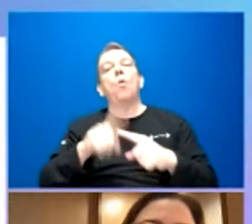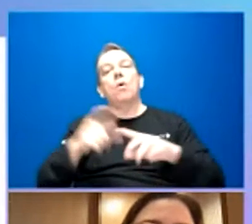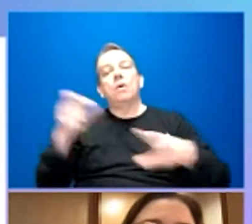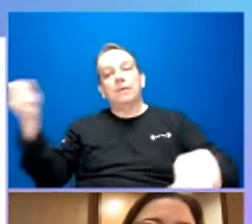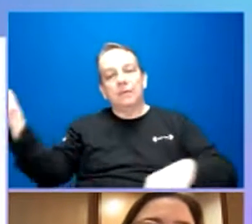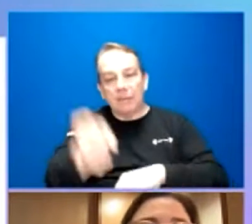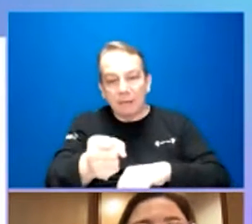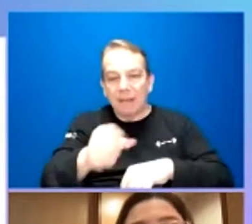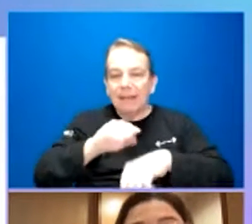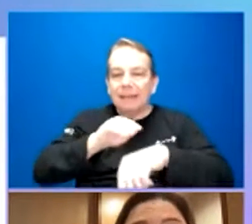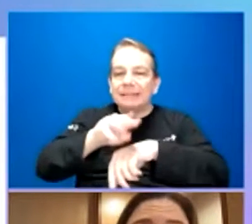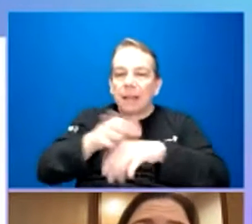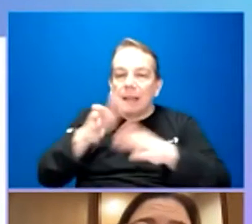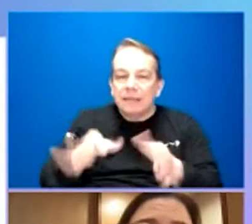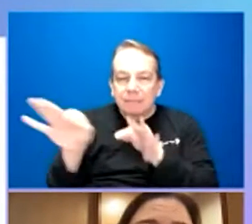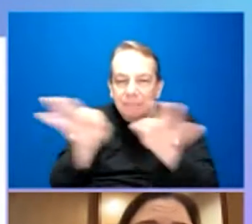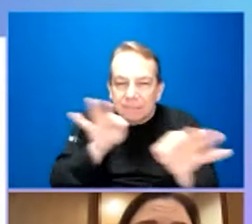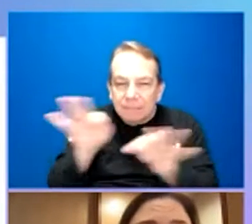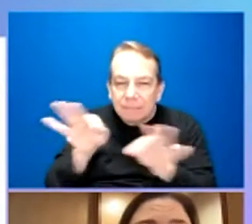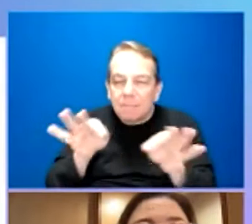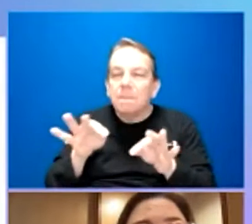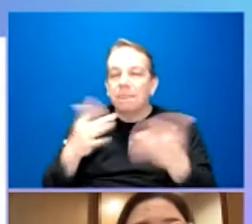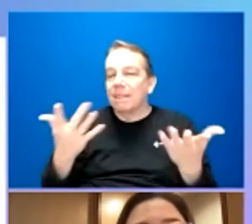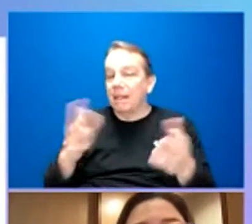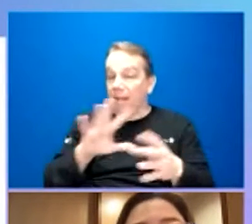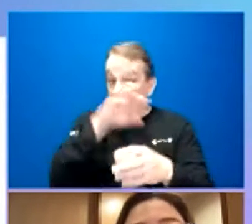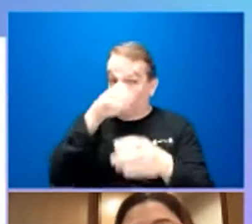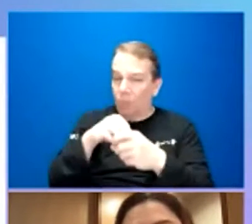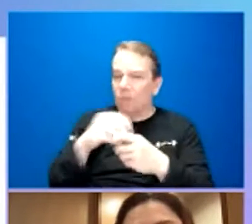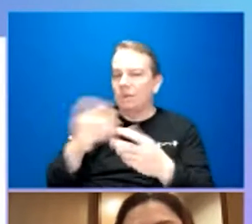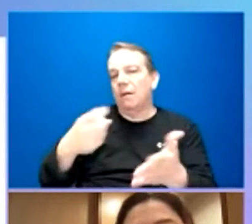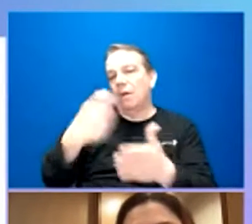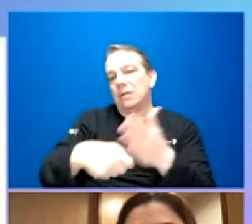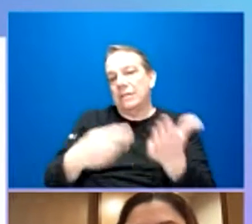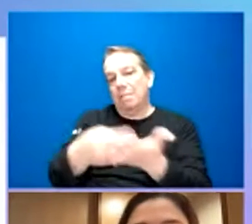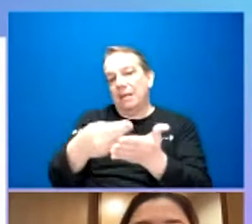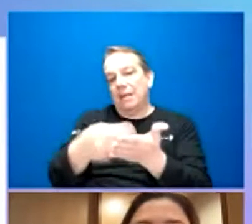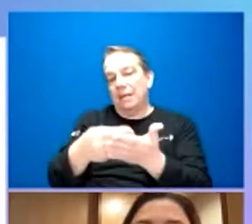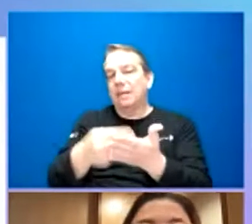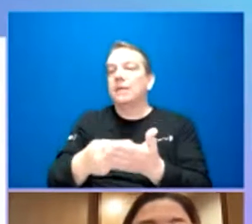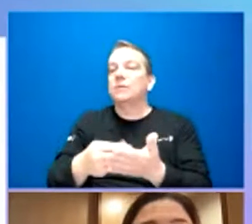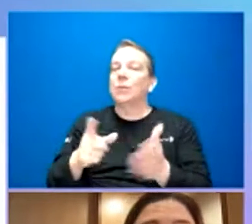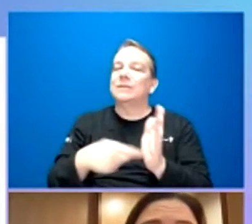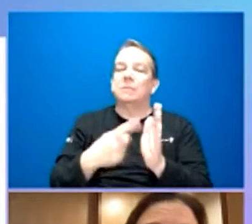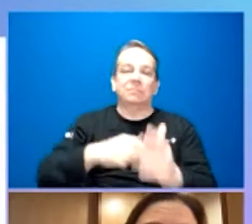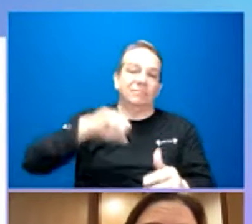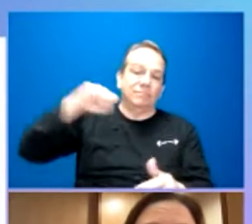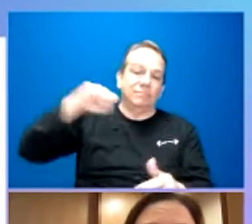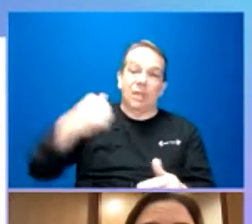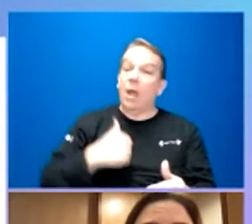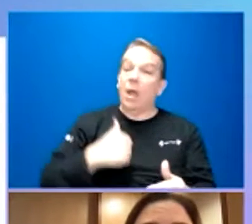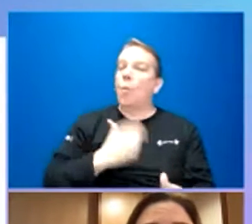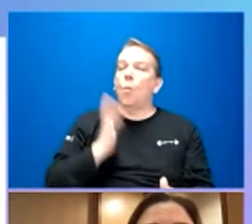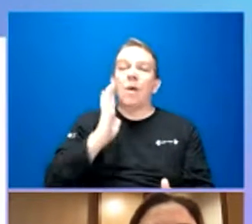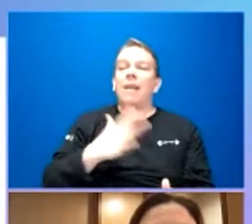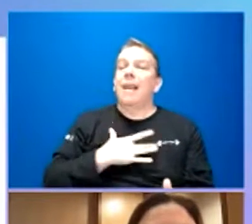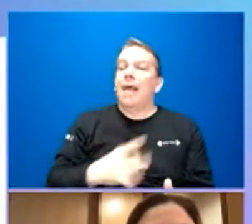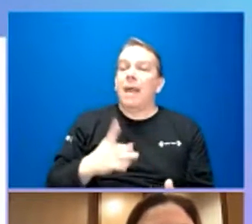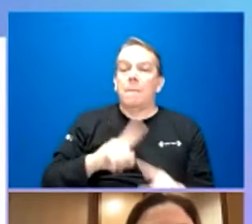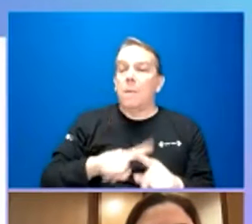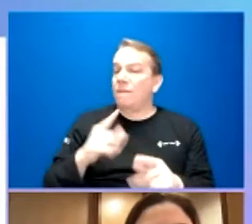fill that skills gap. And obviously that costs money. So lots of people will push back and say, hey, I'd love to, but there's no